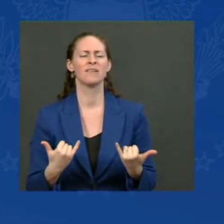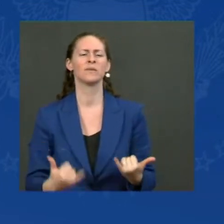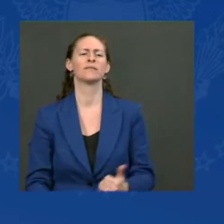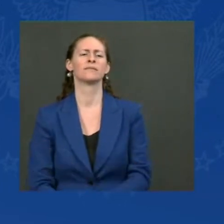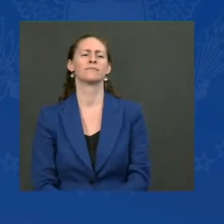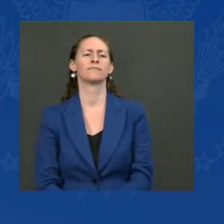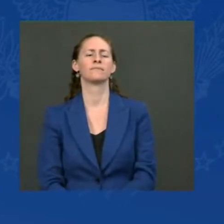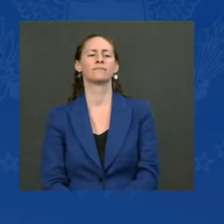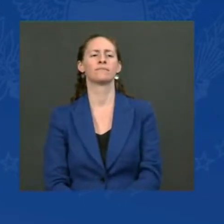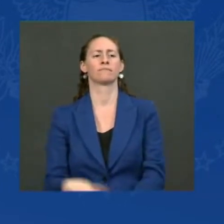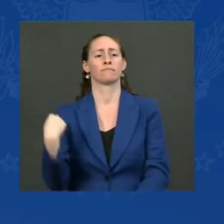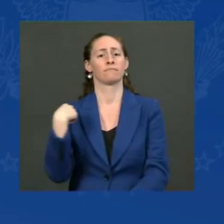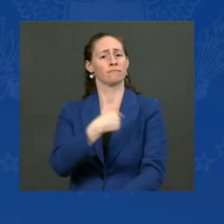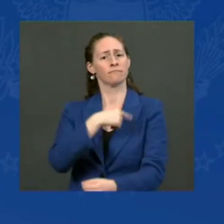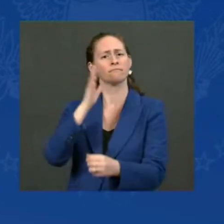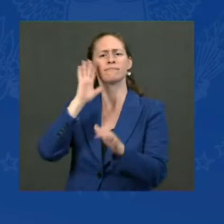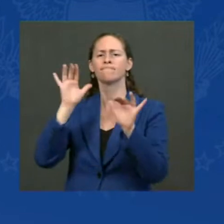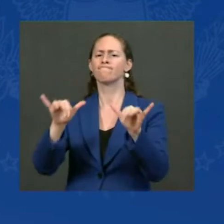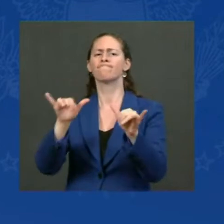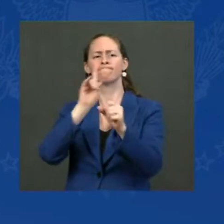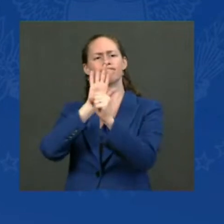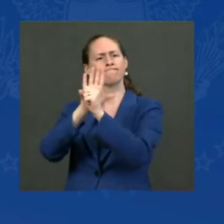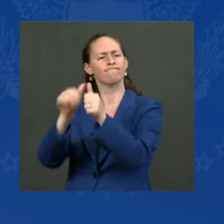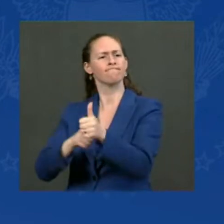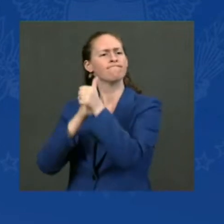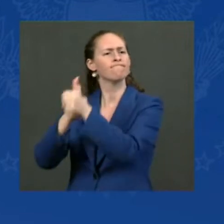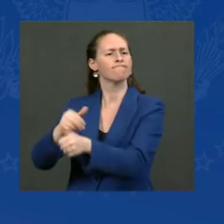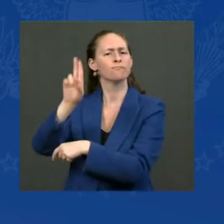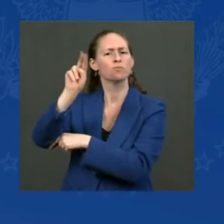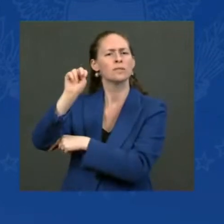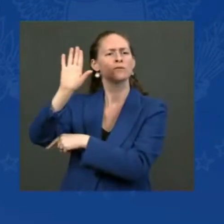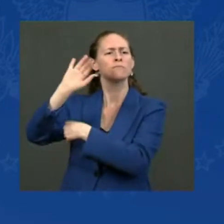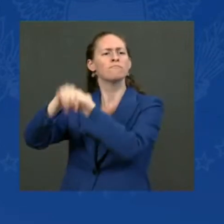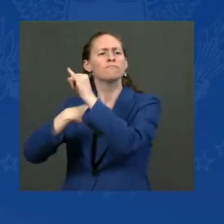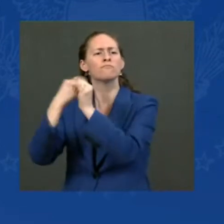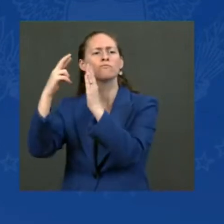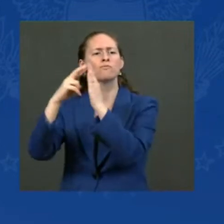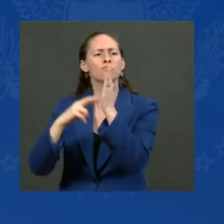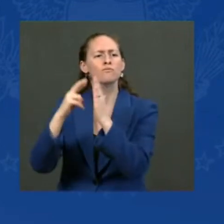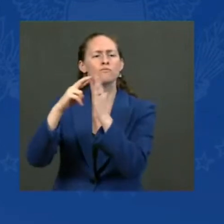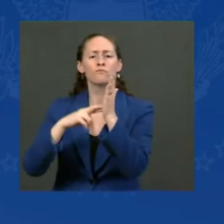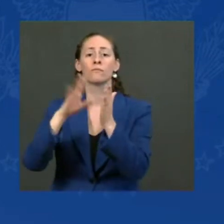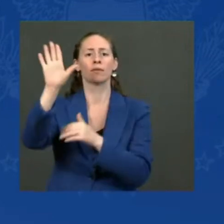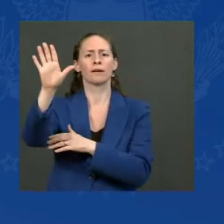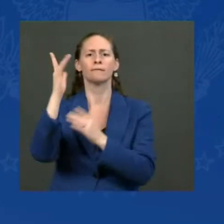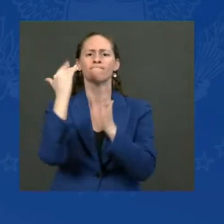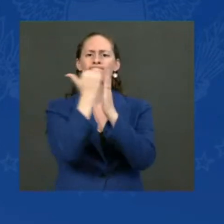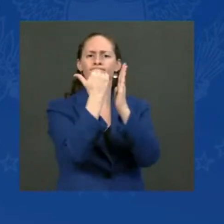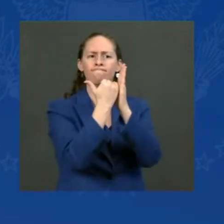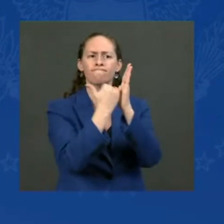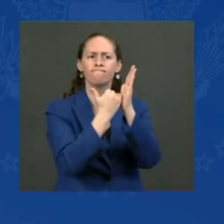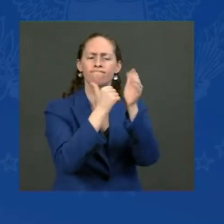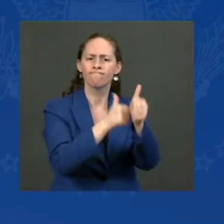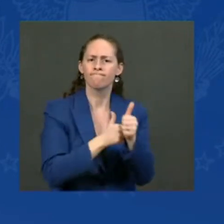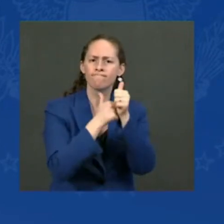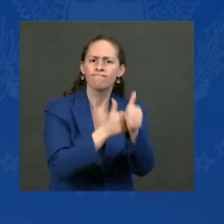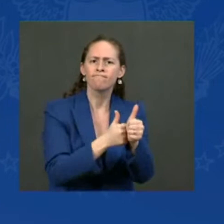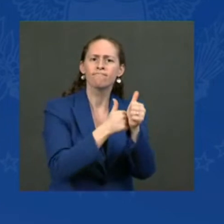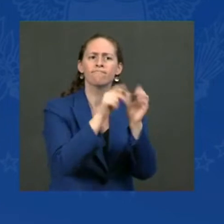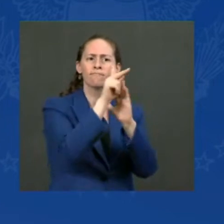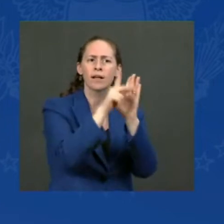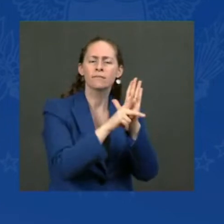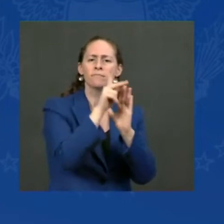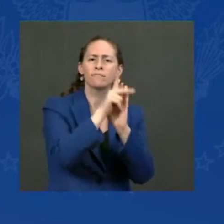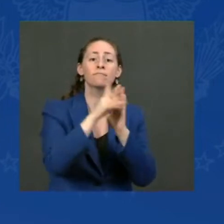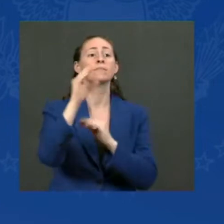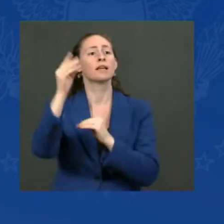system, including the UN Charter and the Universal Declaration of Human Rights, as we seek to shape the emergence